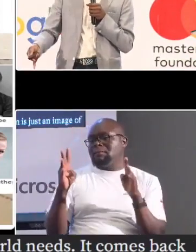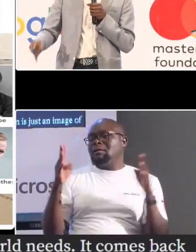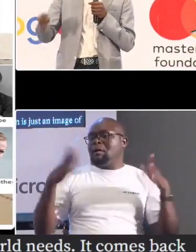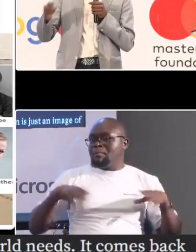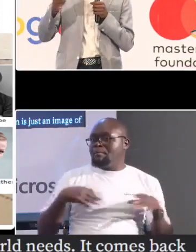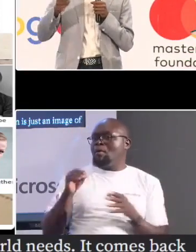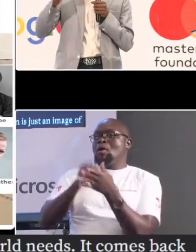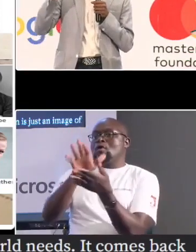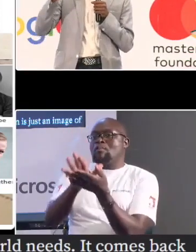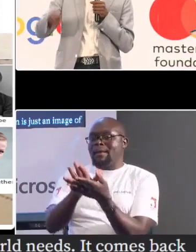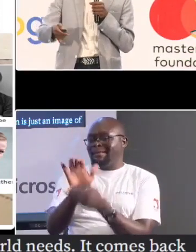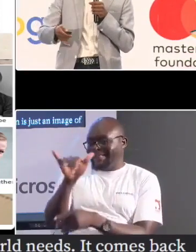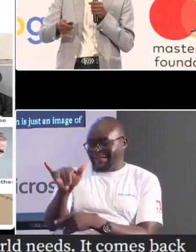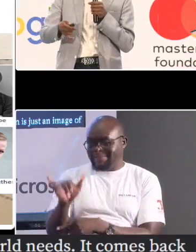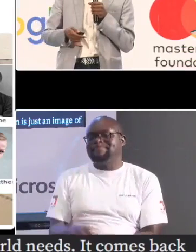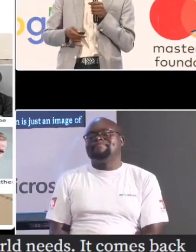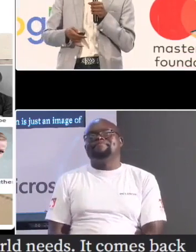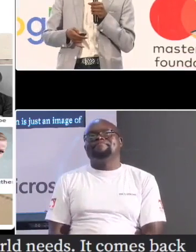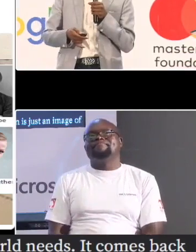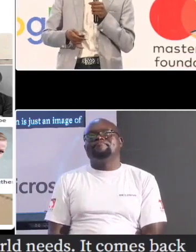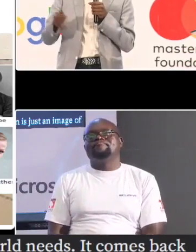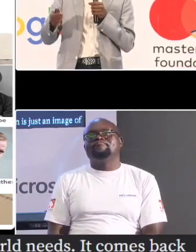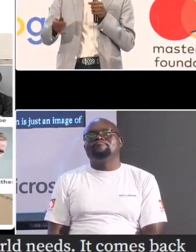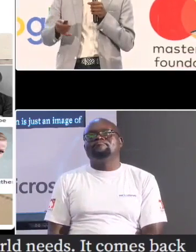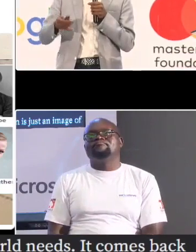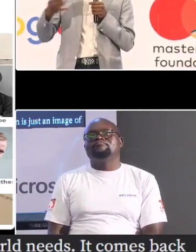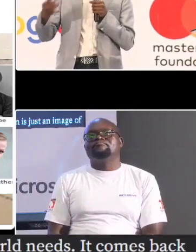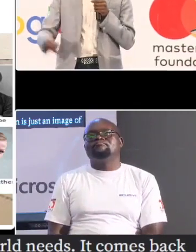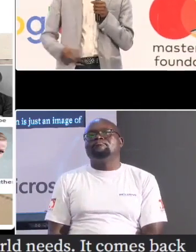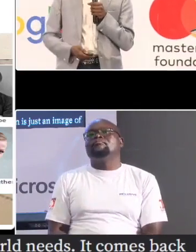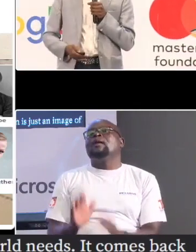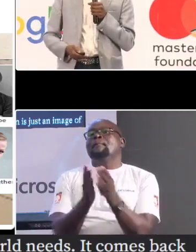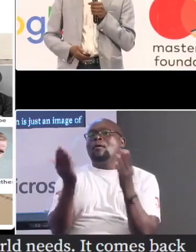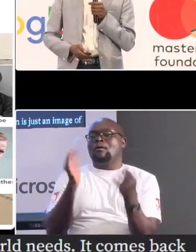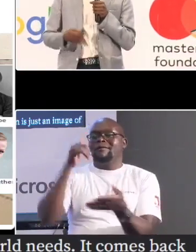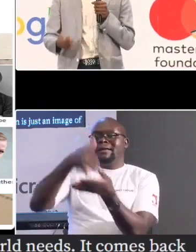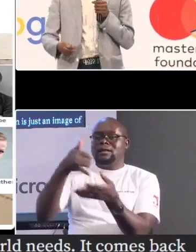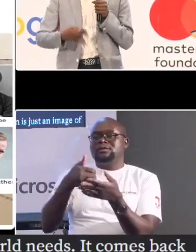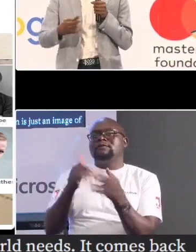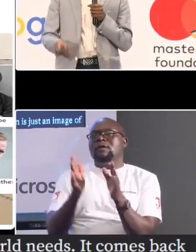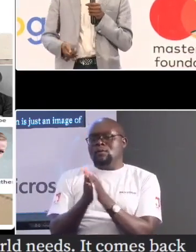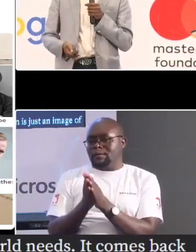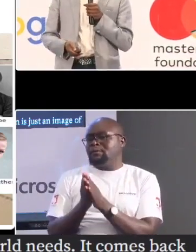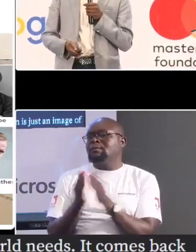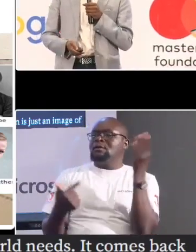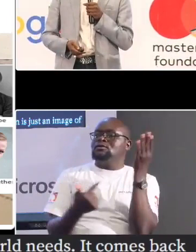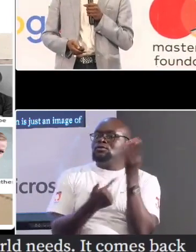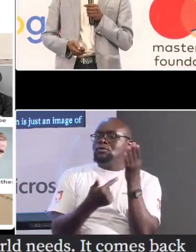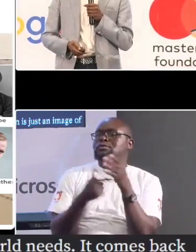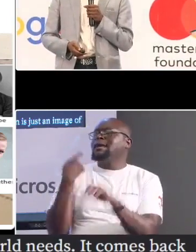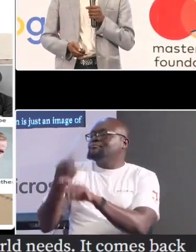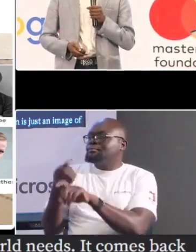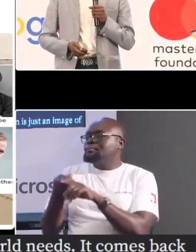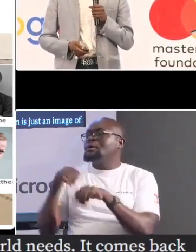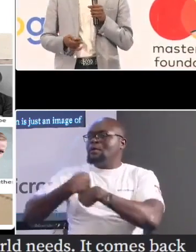innovatingwithpeople.net. And that is a book on inclusive design with tools and techniques. It's been sold to